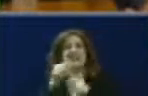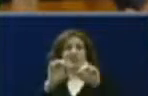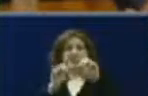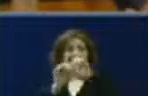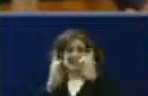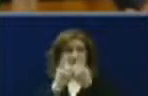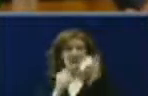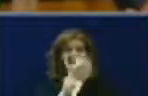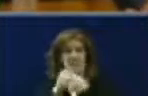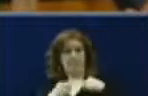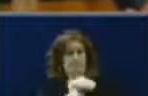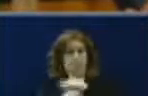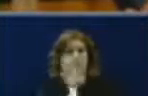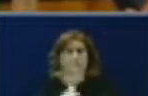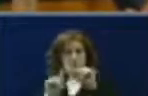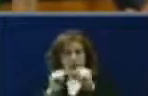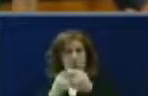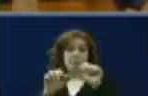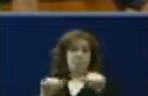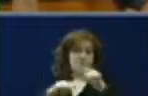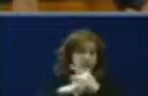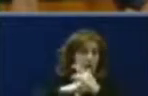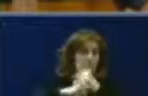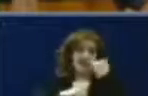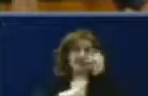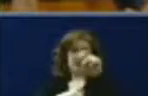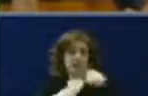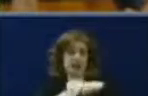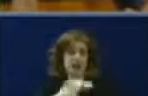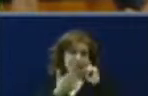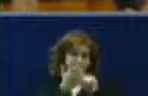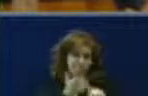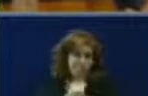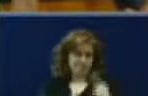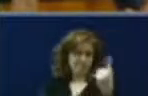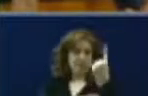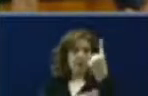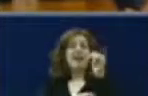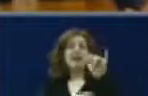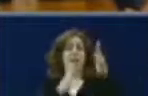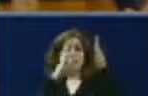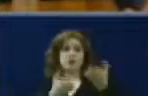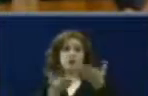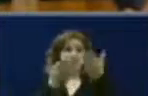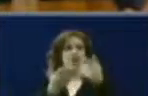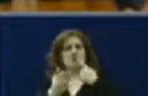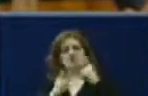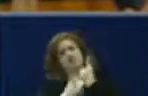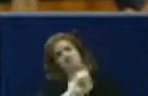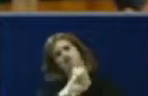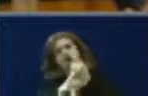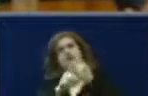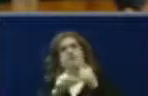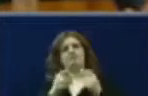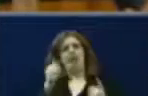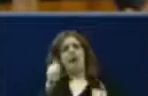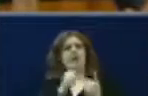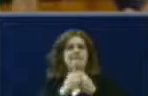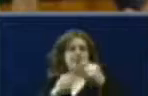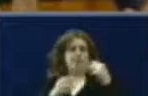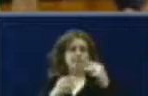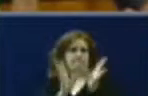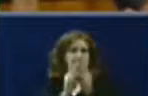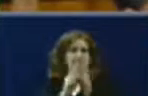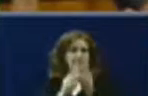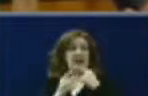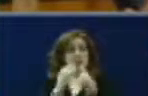member on our team who will be available to you if you need us to look into something for you. That person can also provide you with regular updates from our meetings. As we grow, we